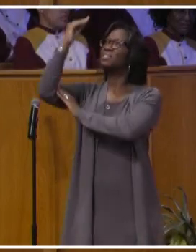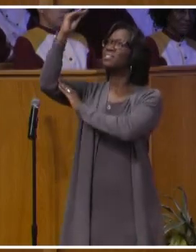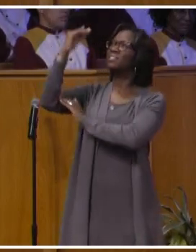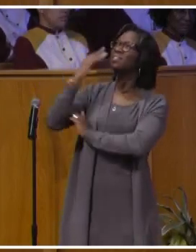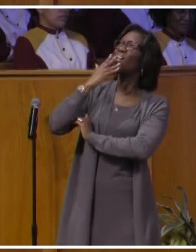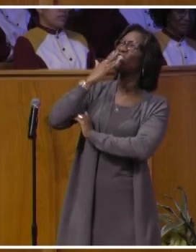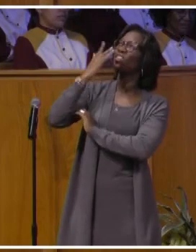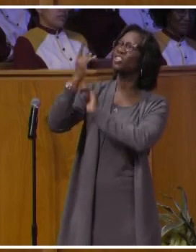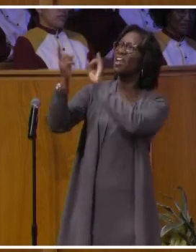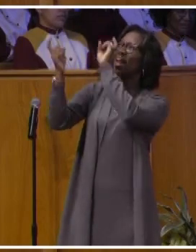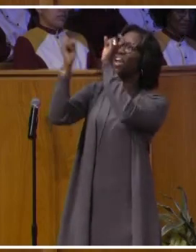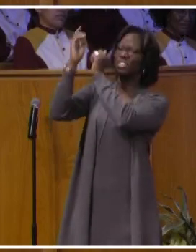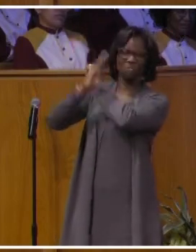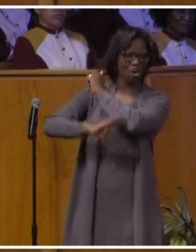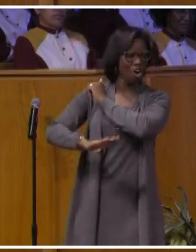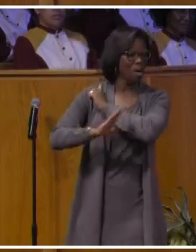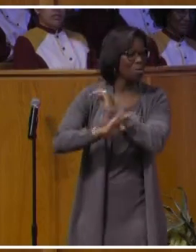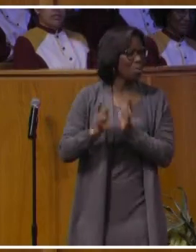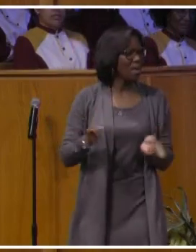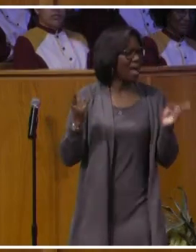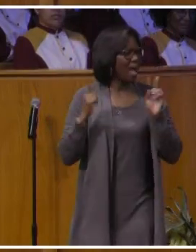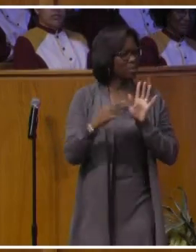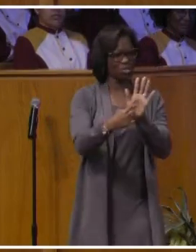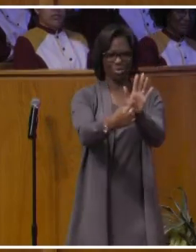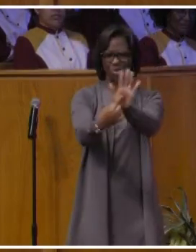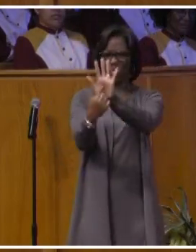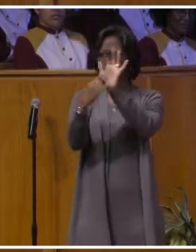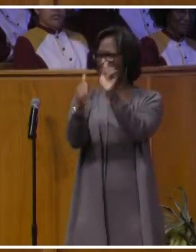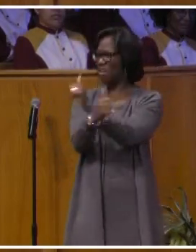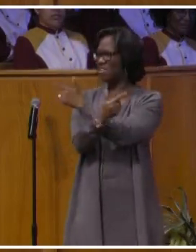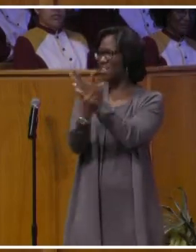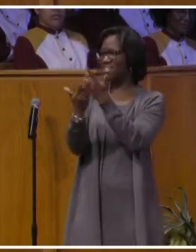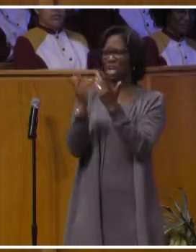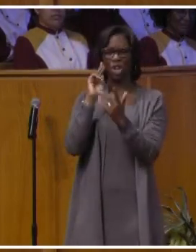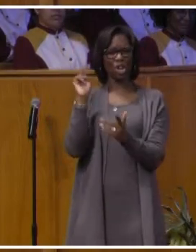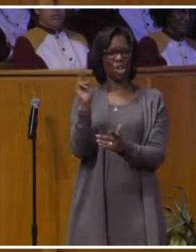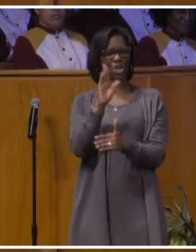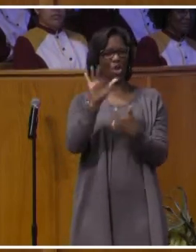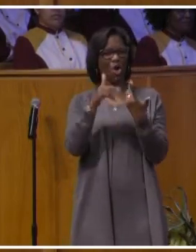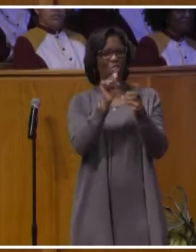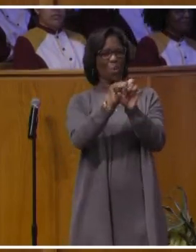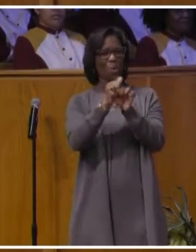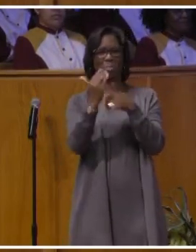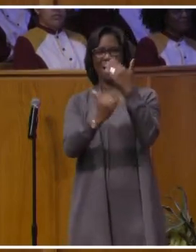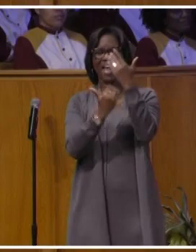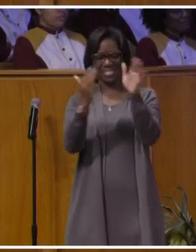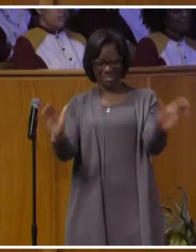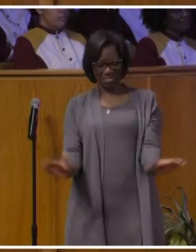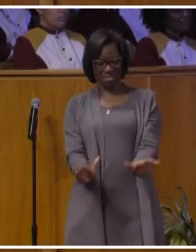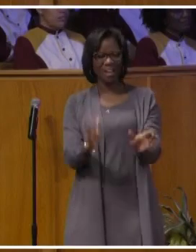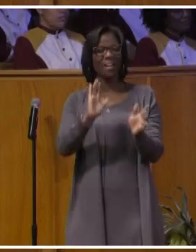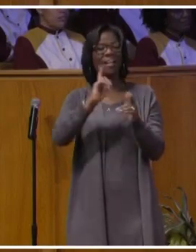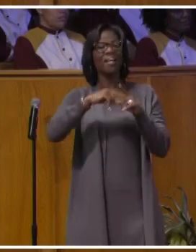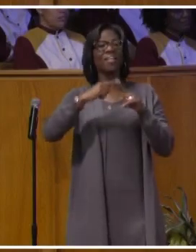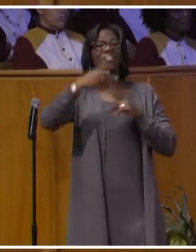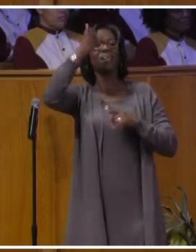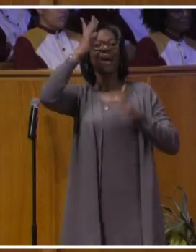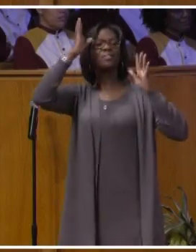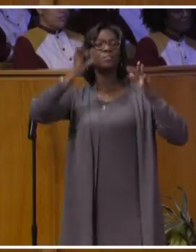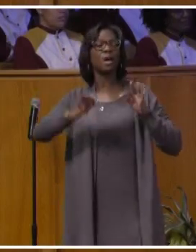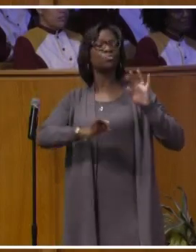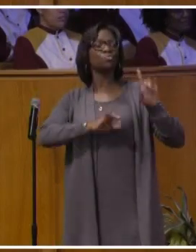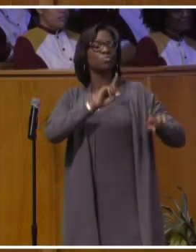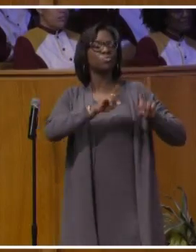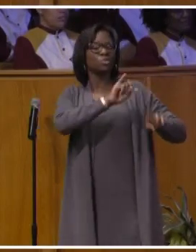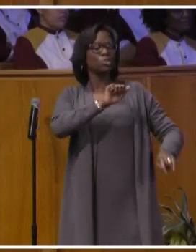fall. And after showing Job everything, God then asked Job some questions. He